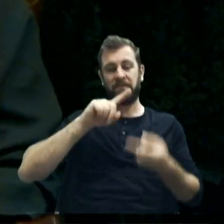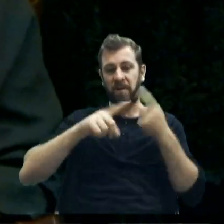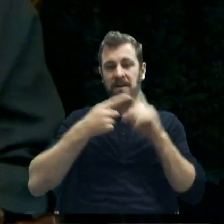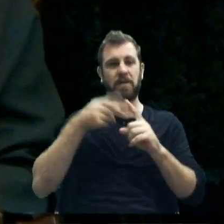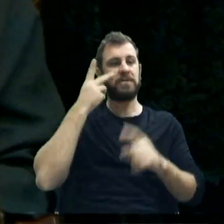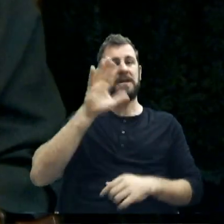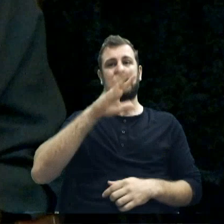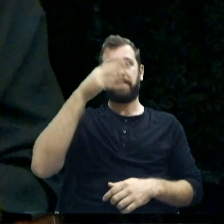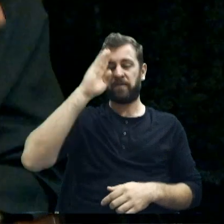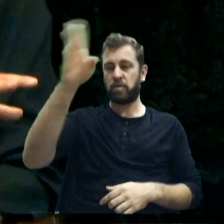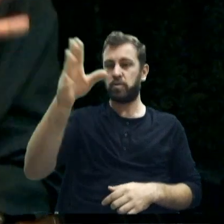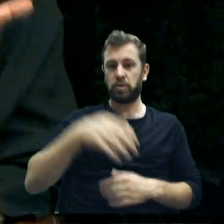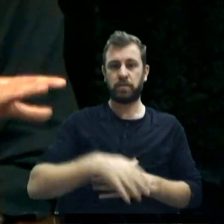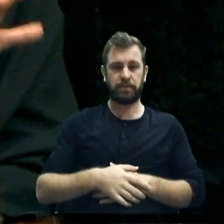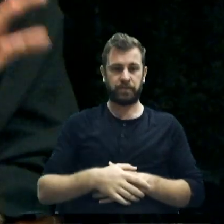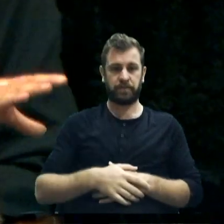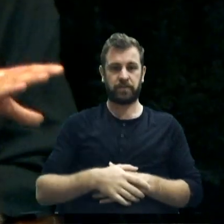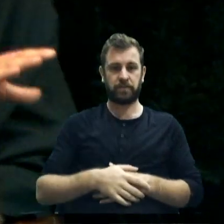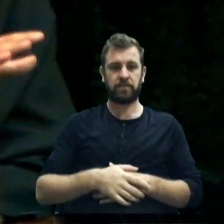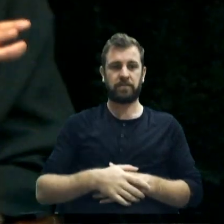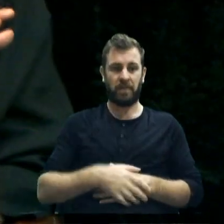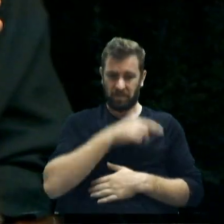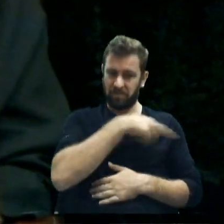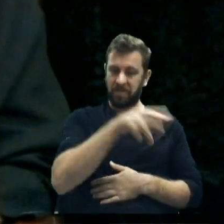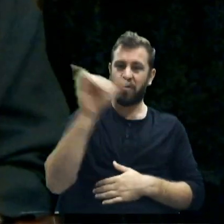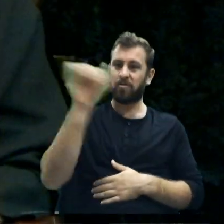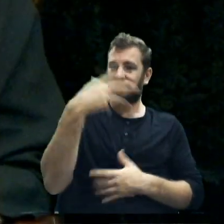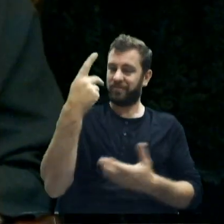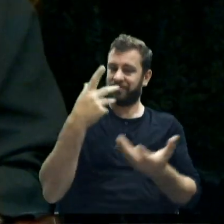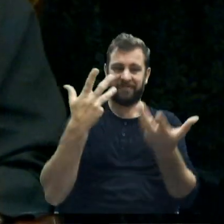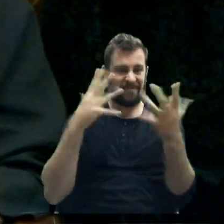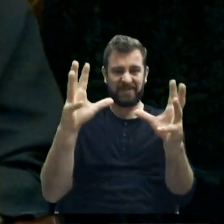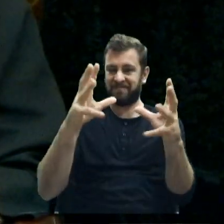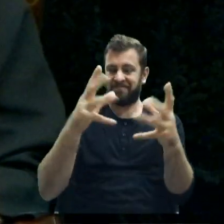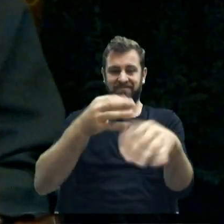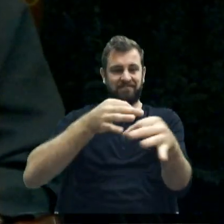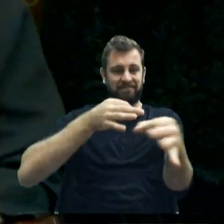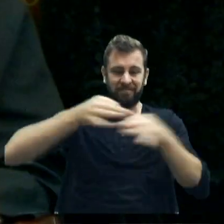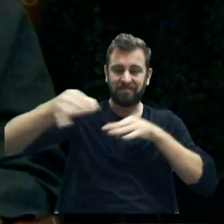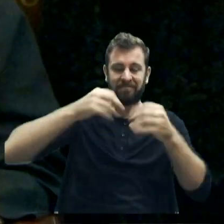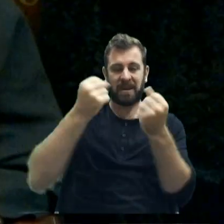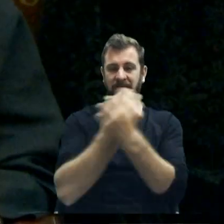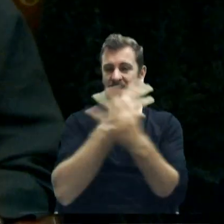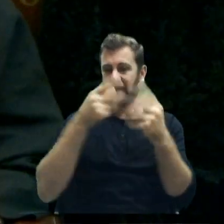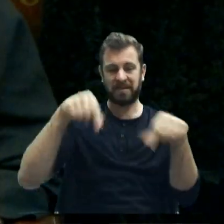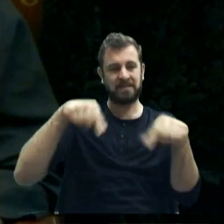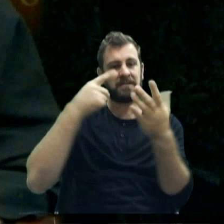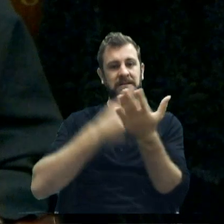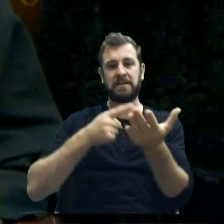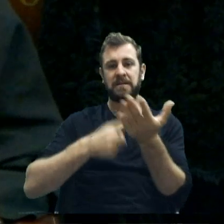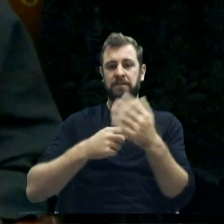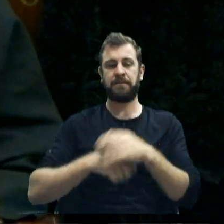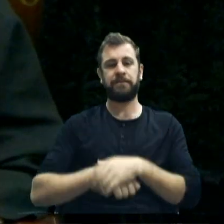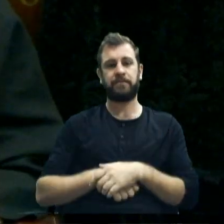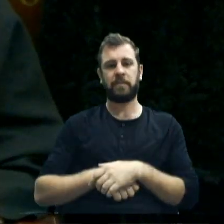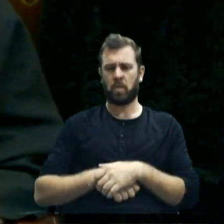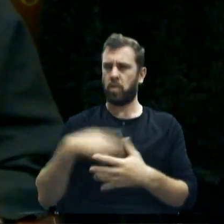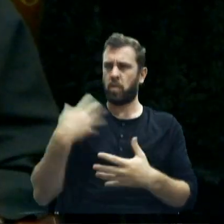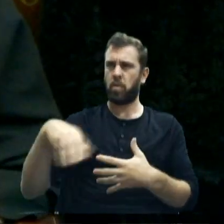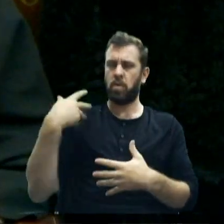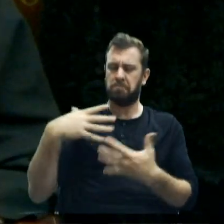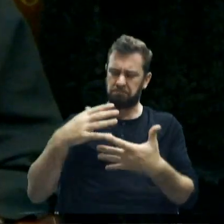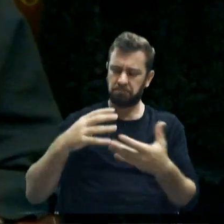deen also has captured this discussion. And it is a highly important